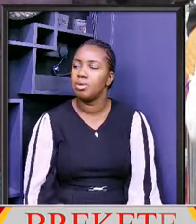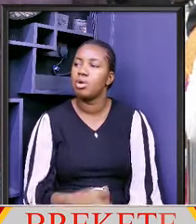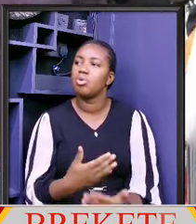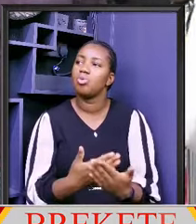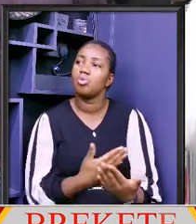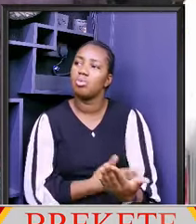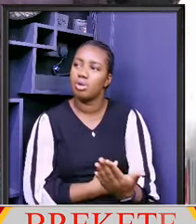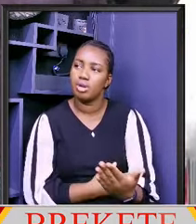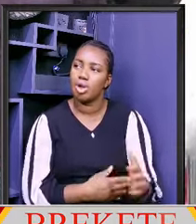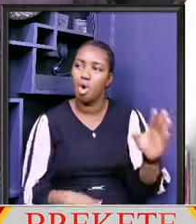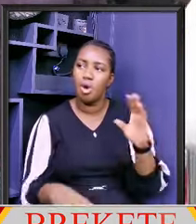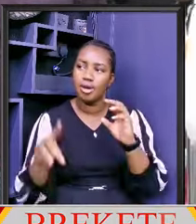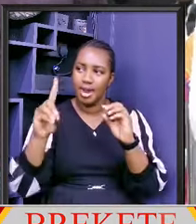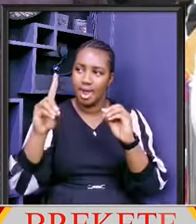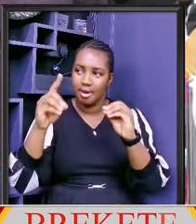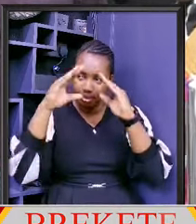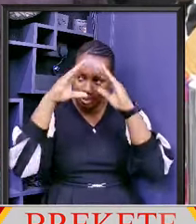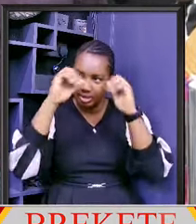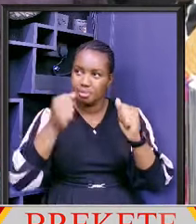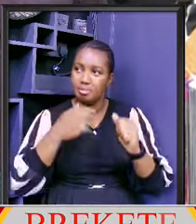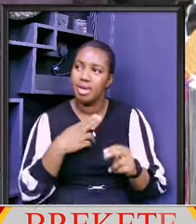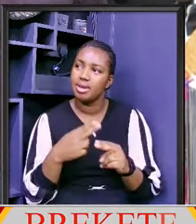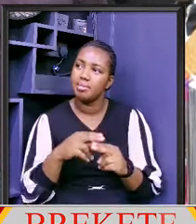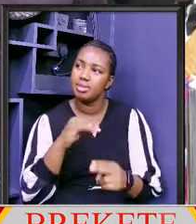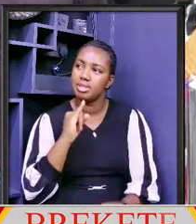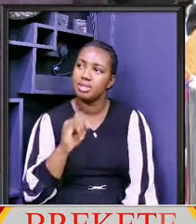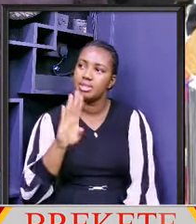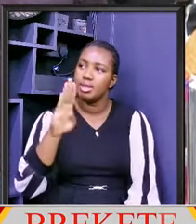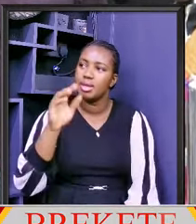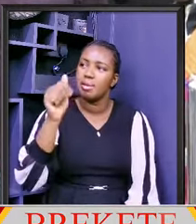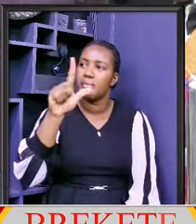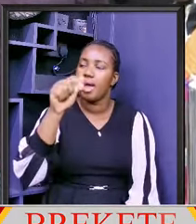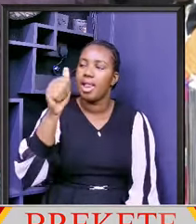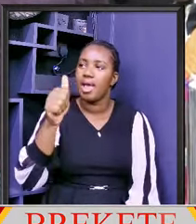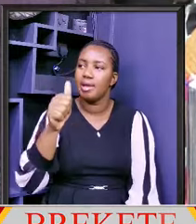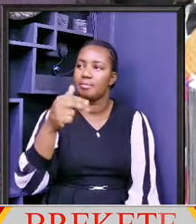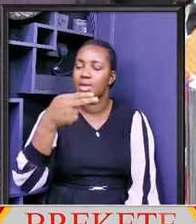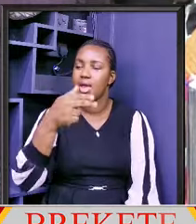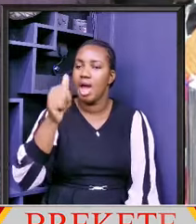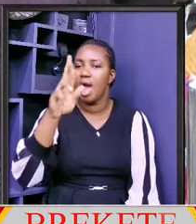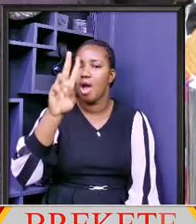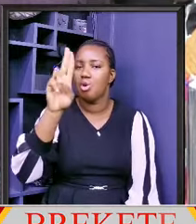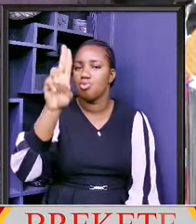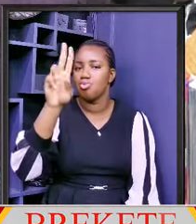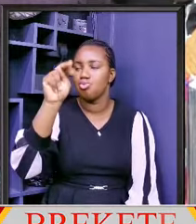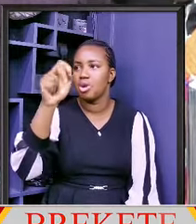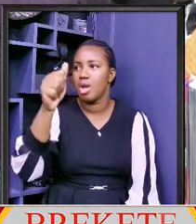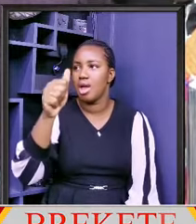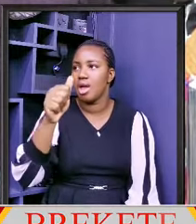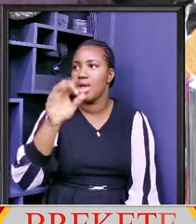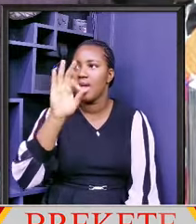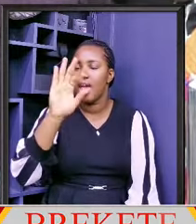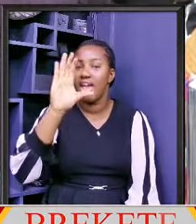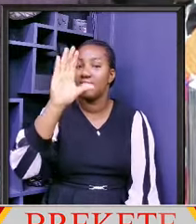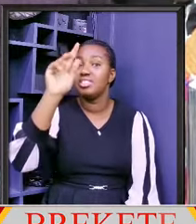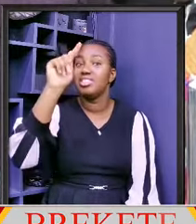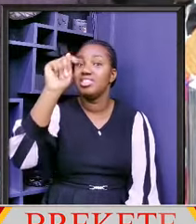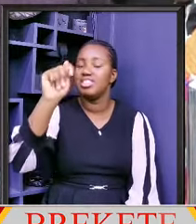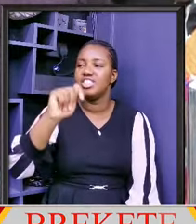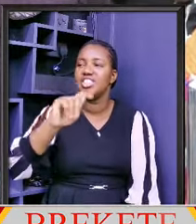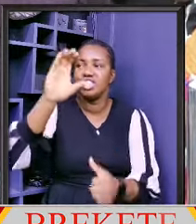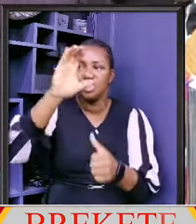Good morning, ordinary president. Mm. My name is Bala Haruna. I am FCT chairman of Akomara. FCT chairman